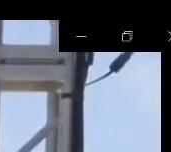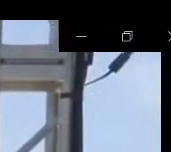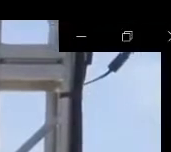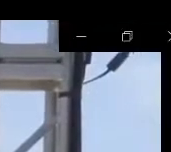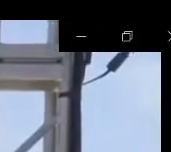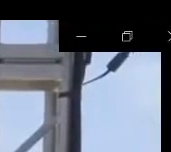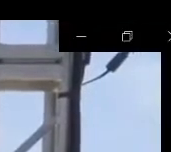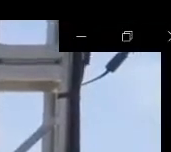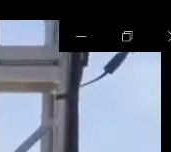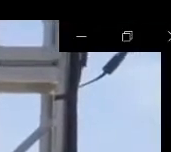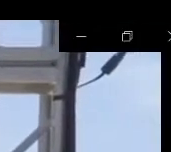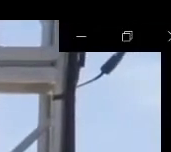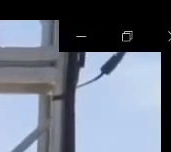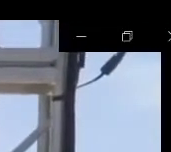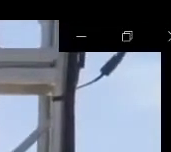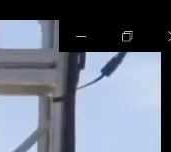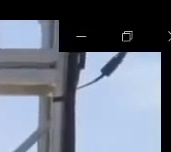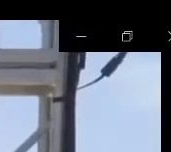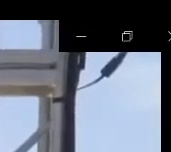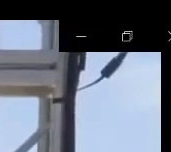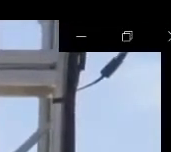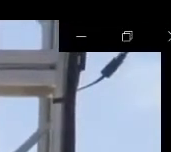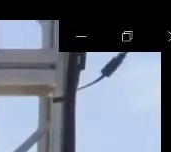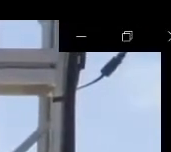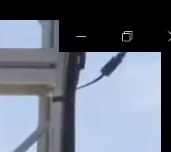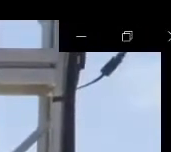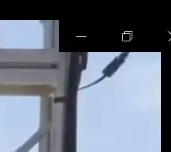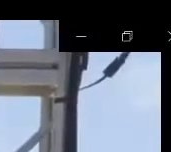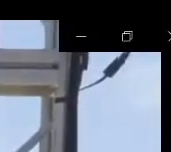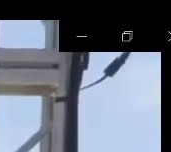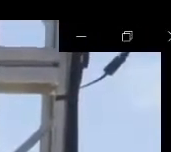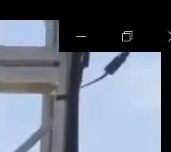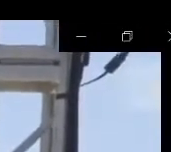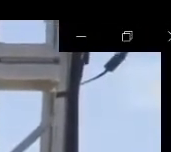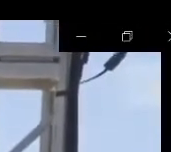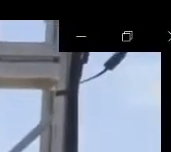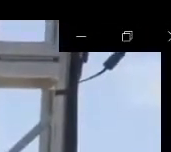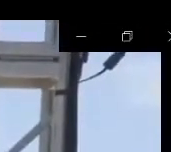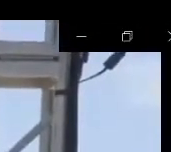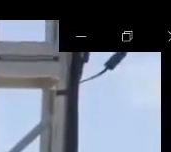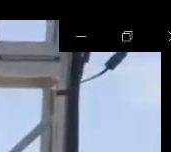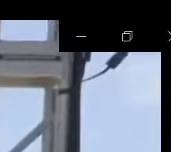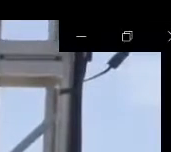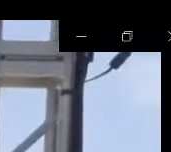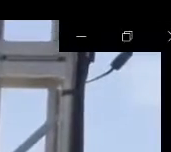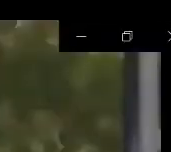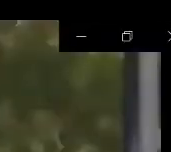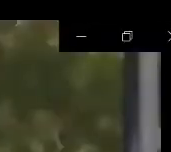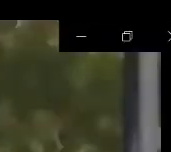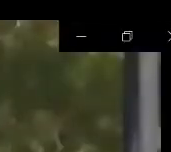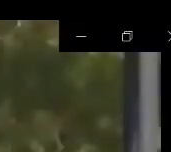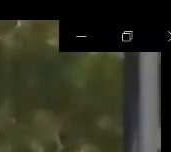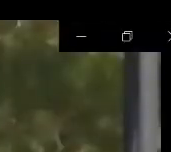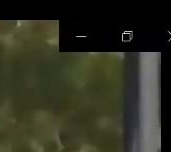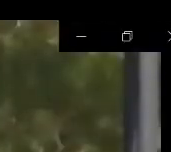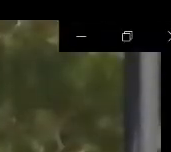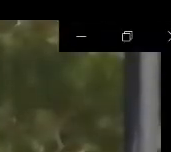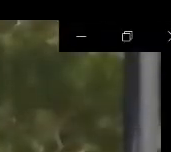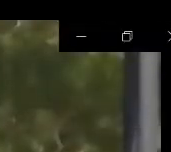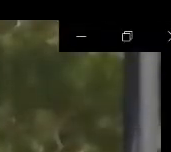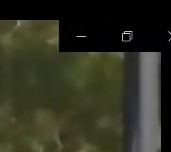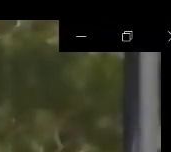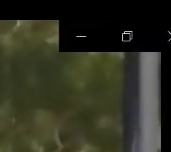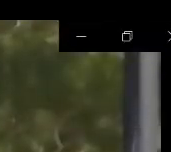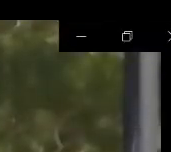Tribes, Colorado River Indian Tribes, Fort McDowell, Yavapai Nation, Fort Mojave